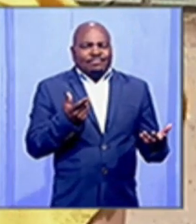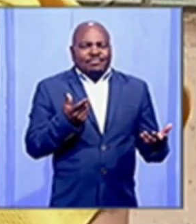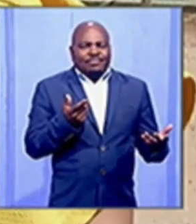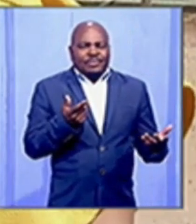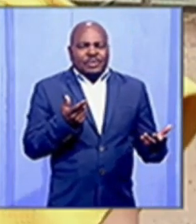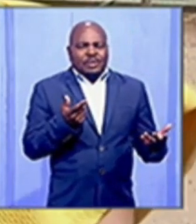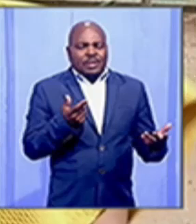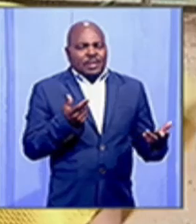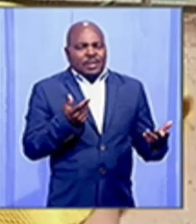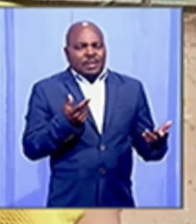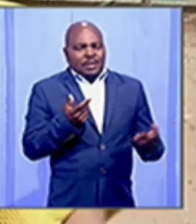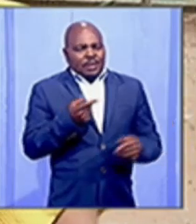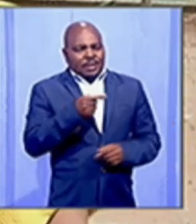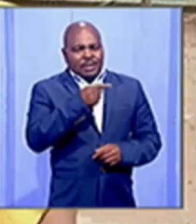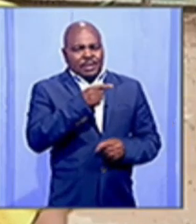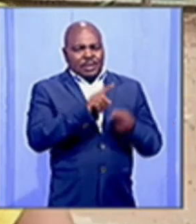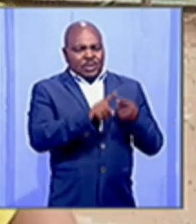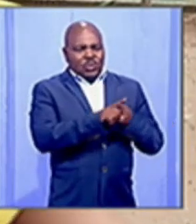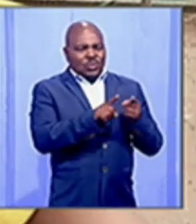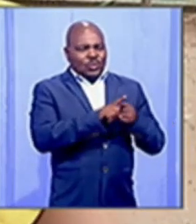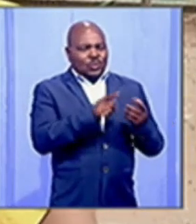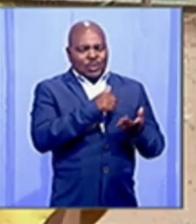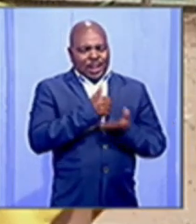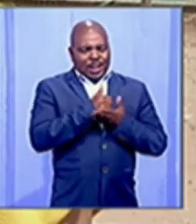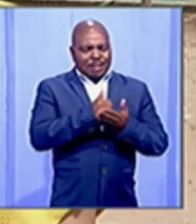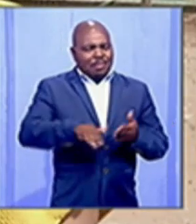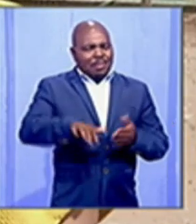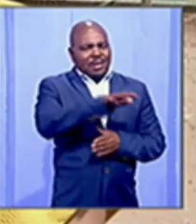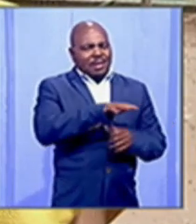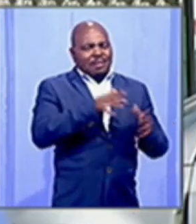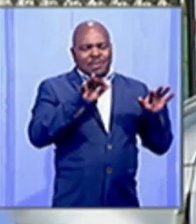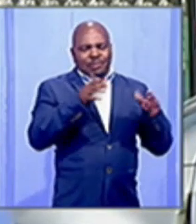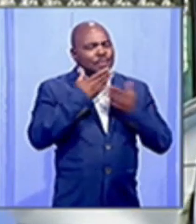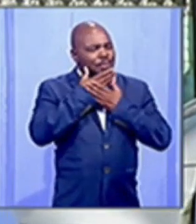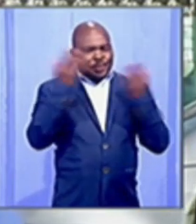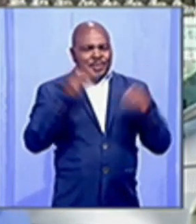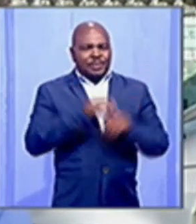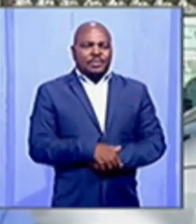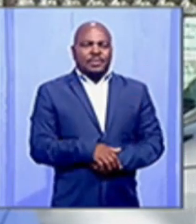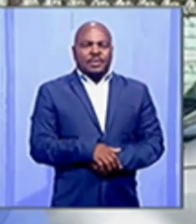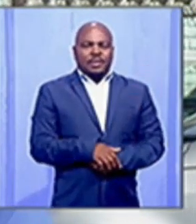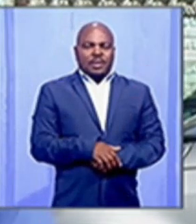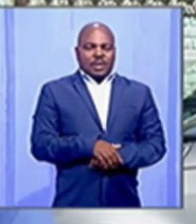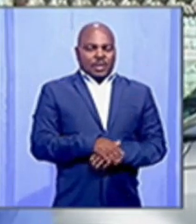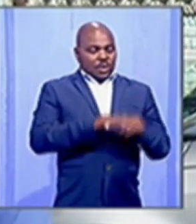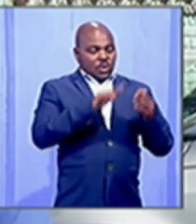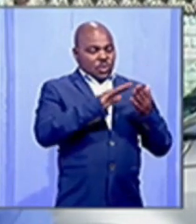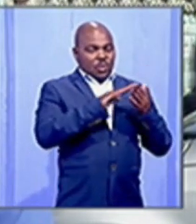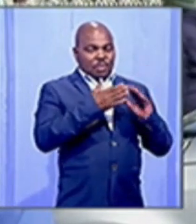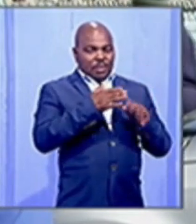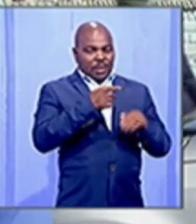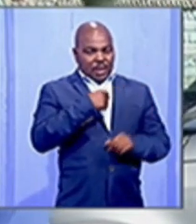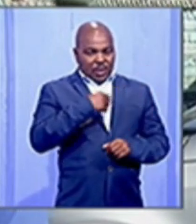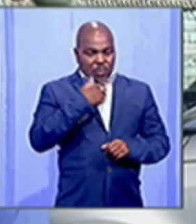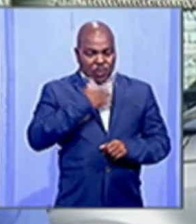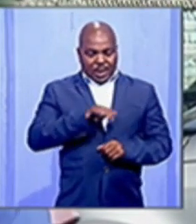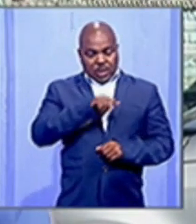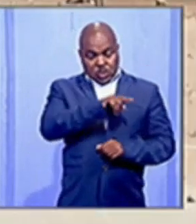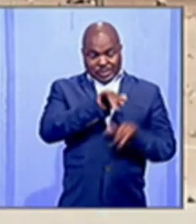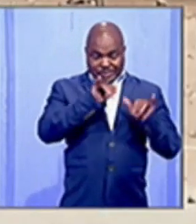gana useful mo Vryburg ga change sip. For me I want him to stay at municipality as a